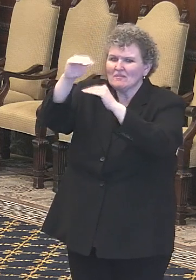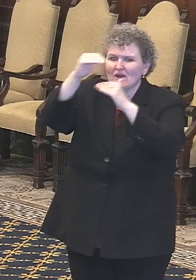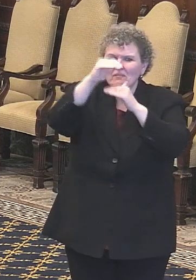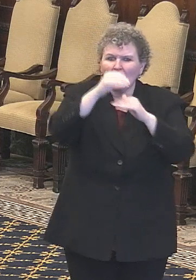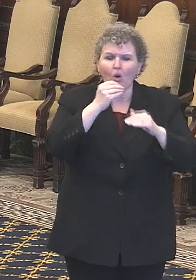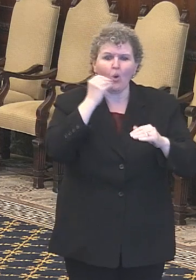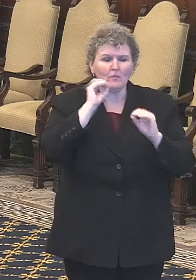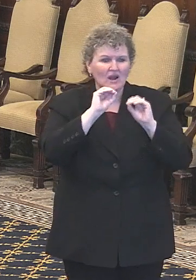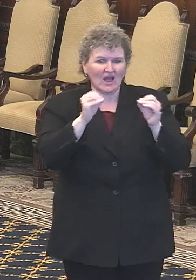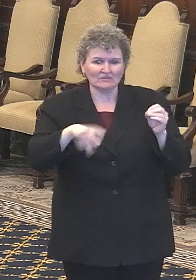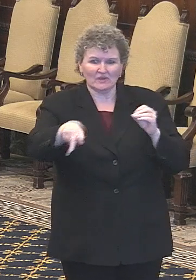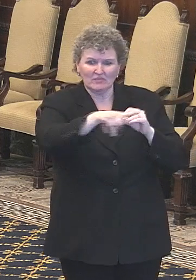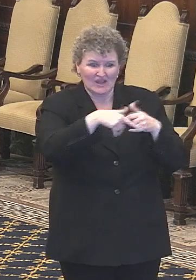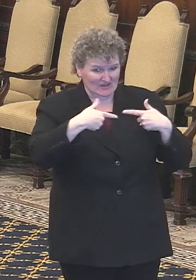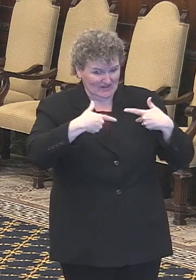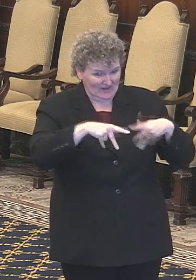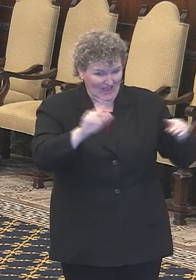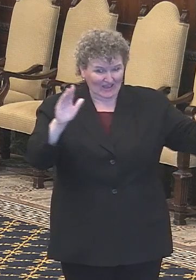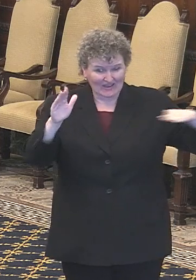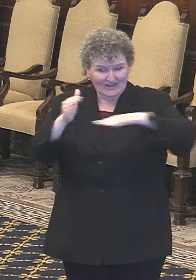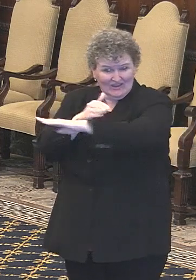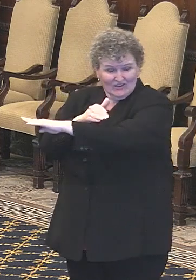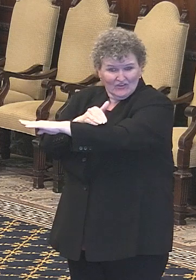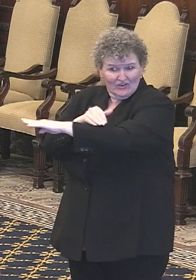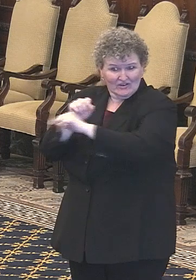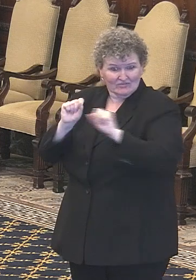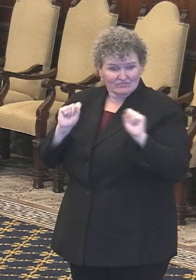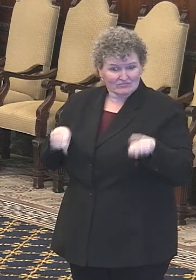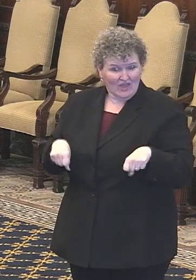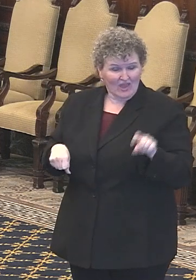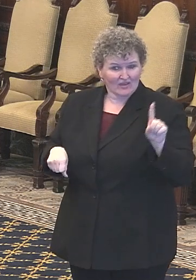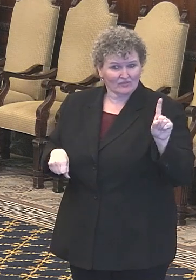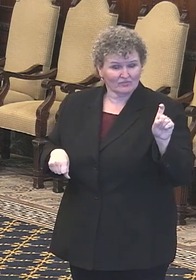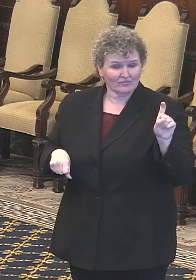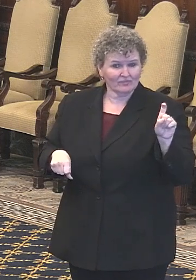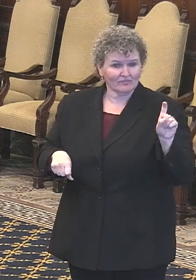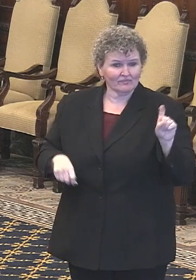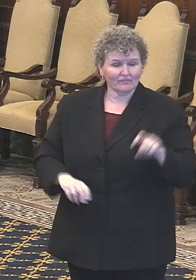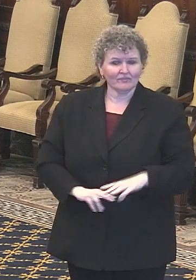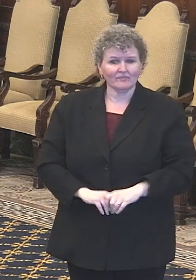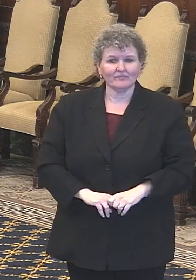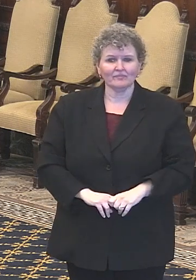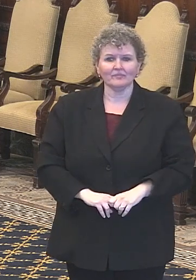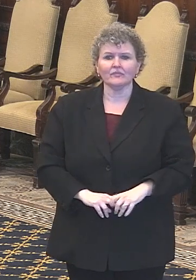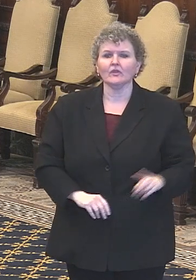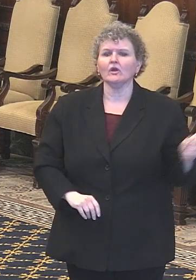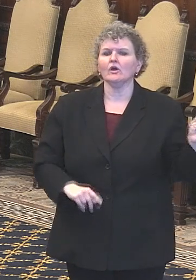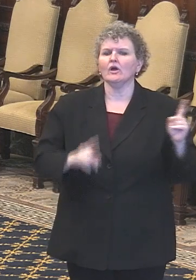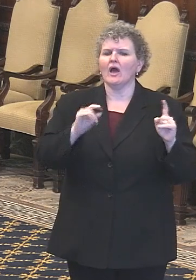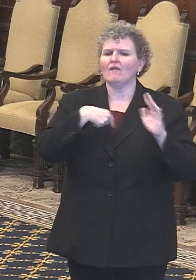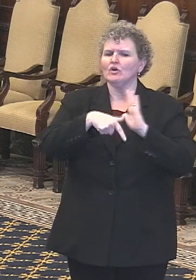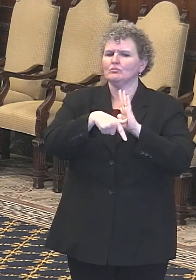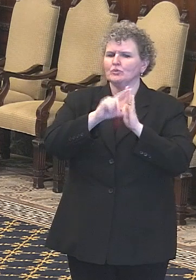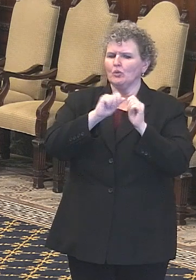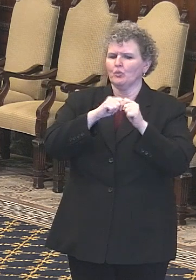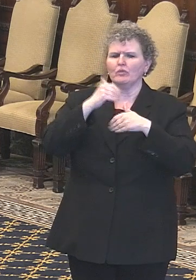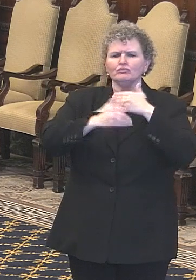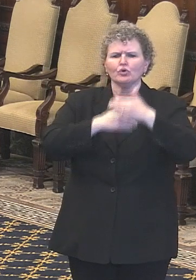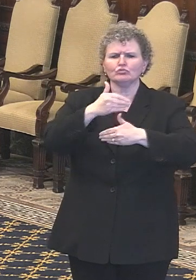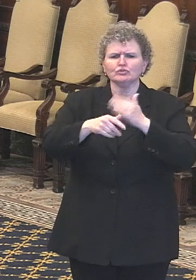Laura, give it a go there. Just a quick question. How many people are quarantined at the Holiday Inn as of